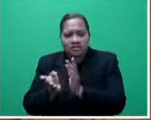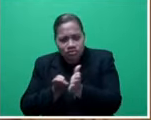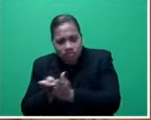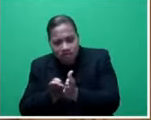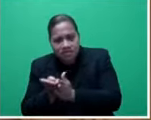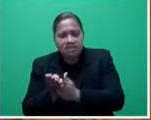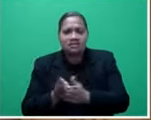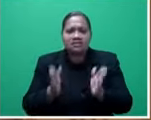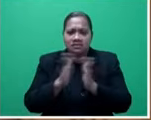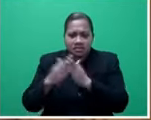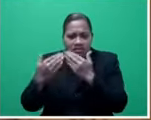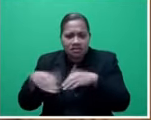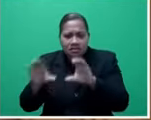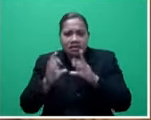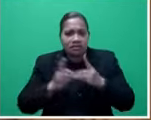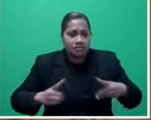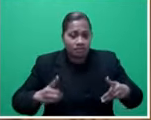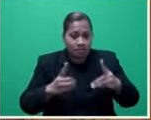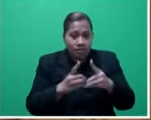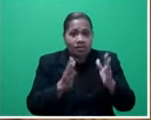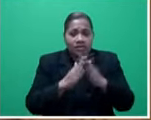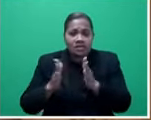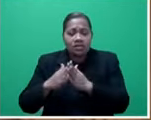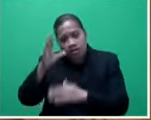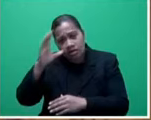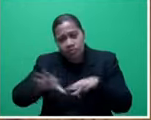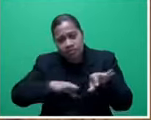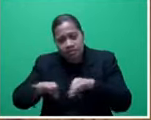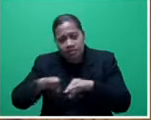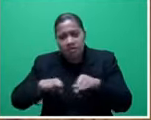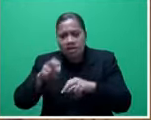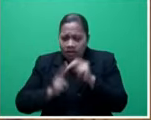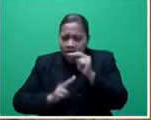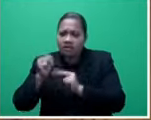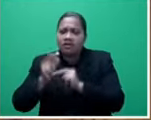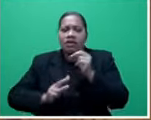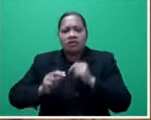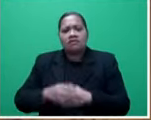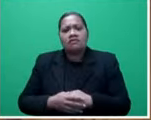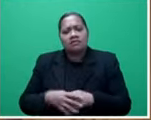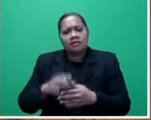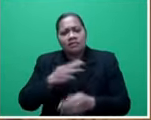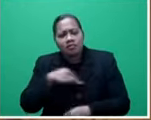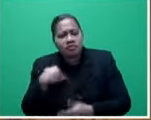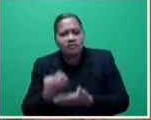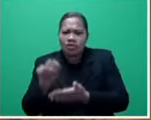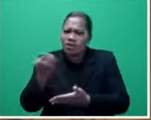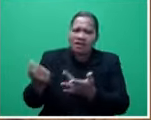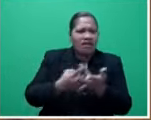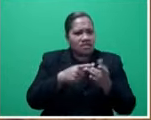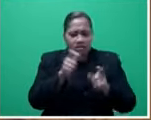Council, Department of Town and Country Planning, Construction Implementation Unit of Ministry of Economy, and other stakeholders such